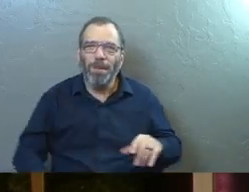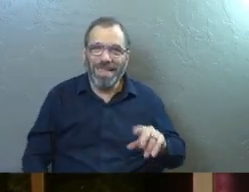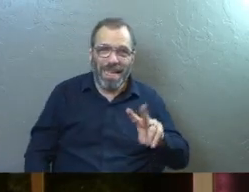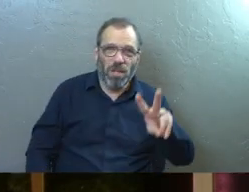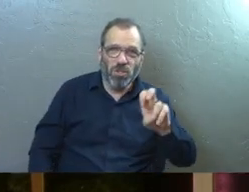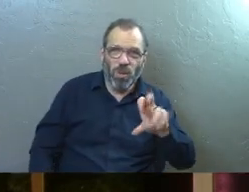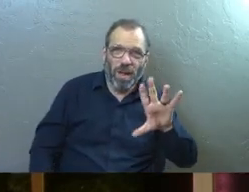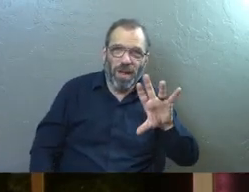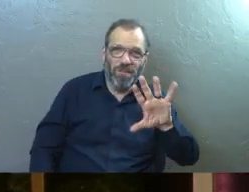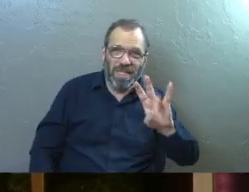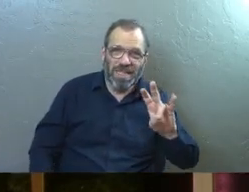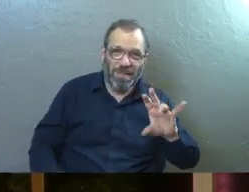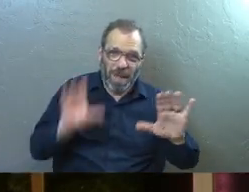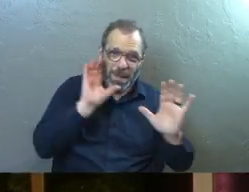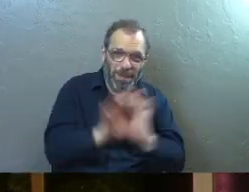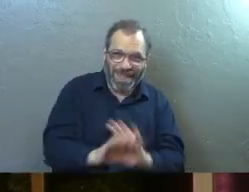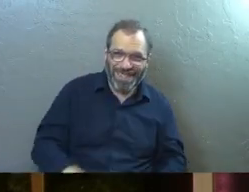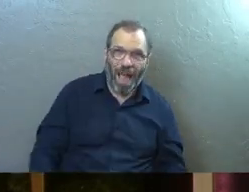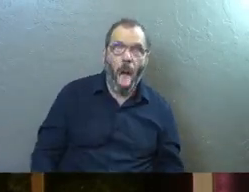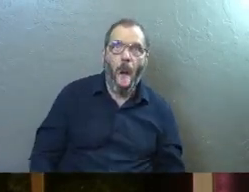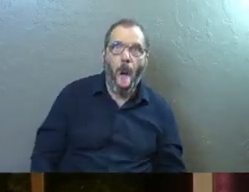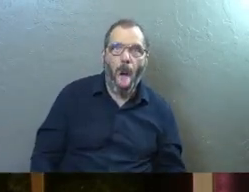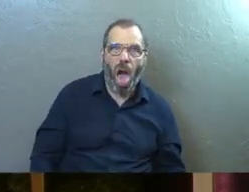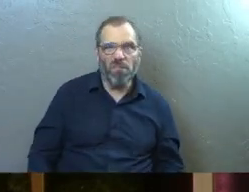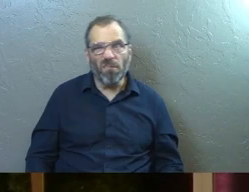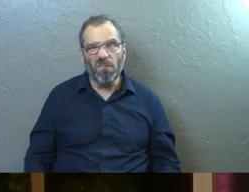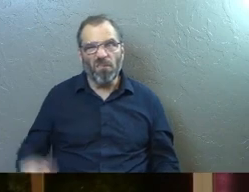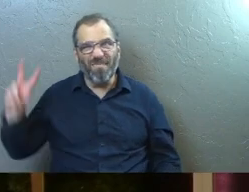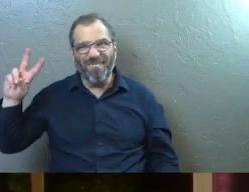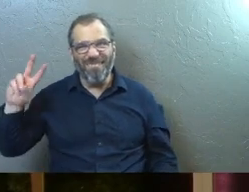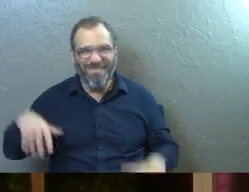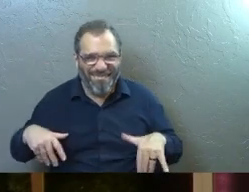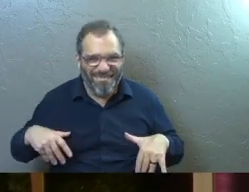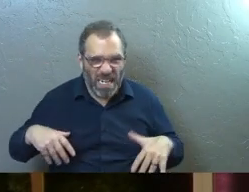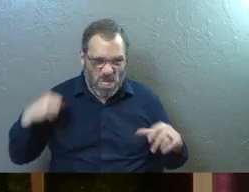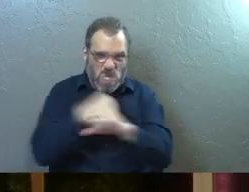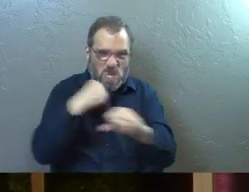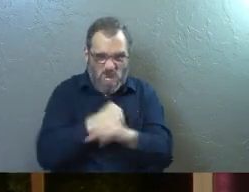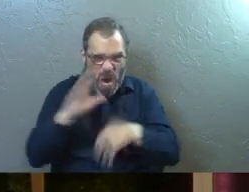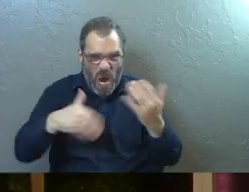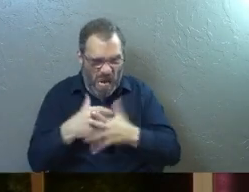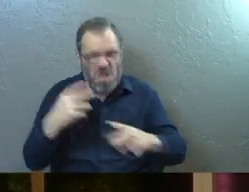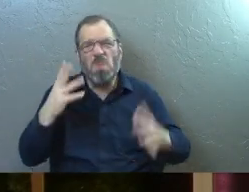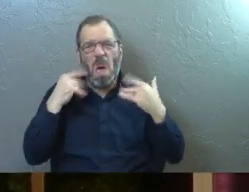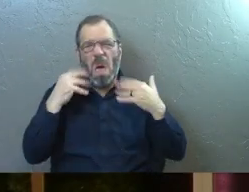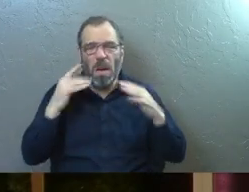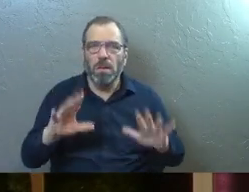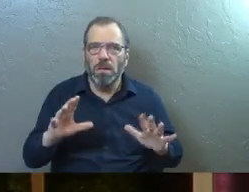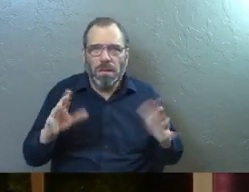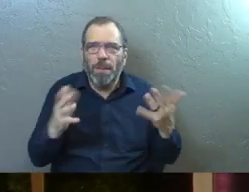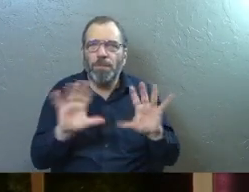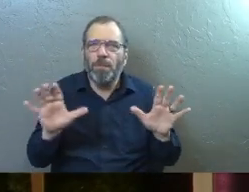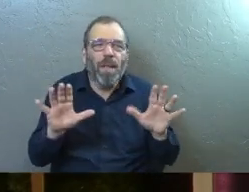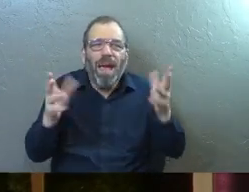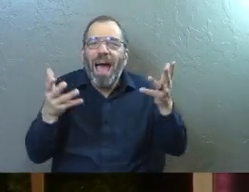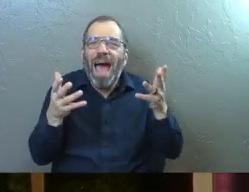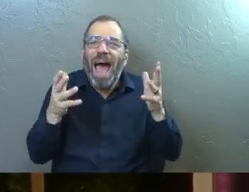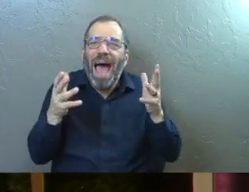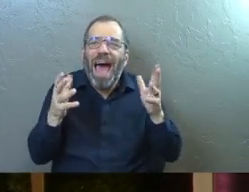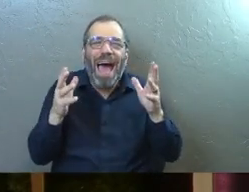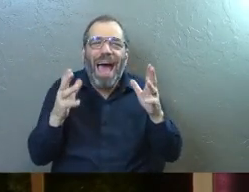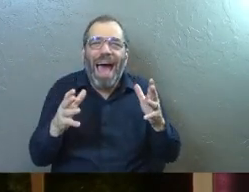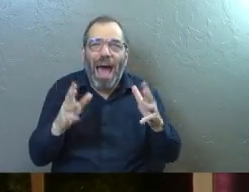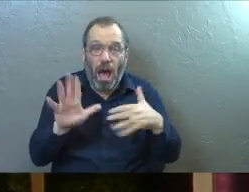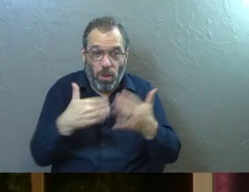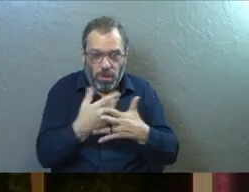like 257 photos are like war, you know? There's punching and biting and fighting and crying and everything. But